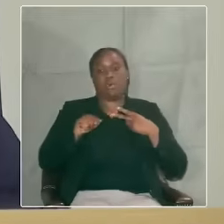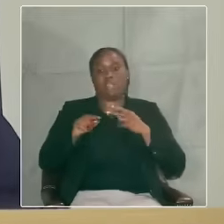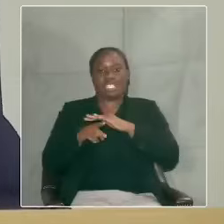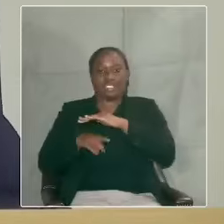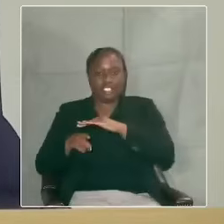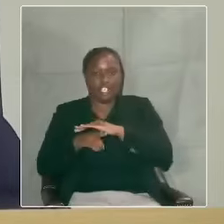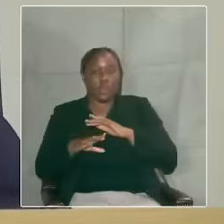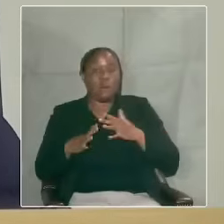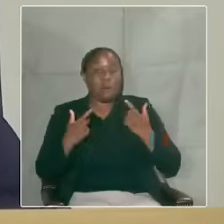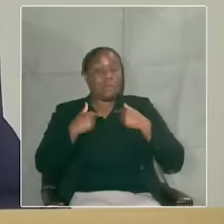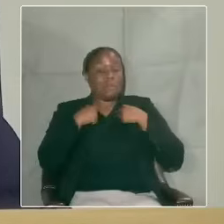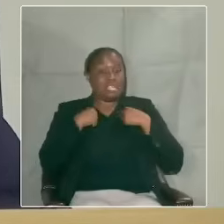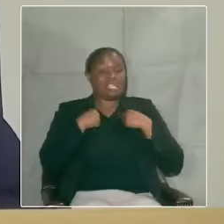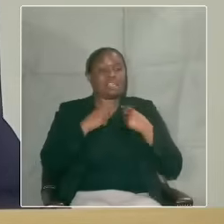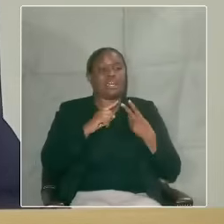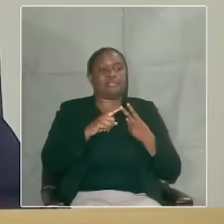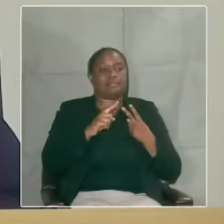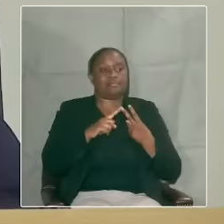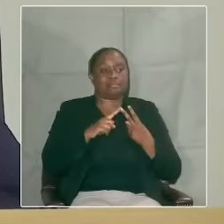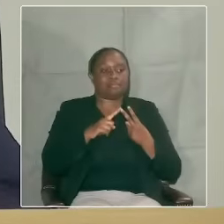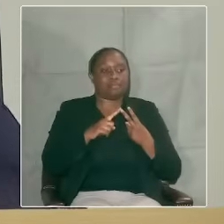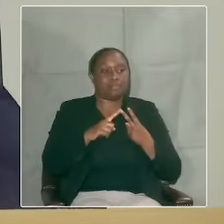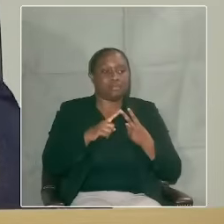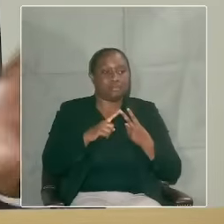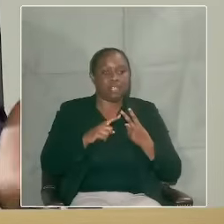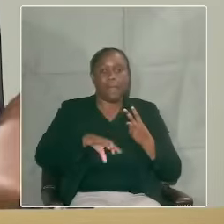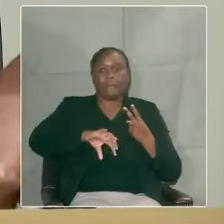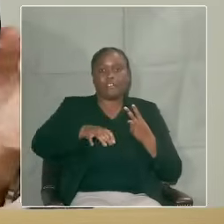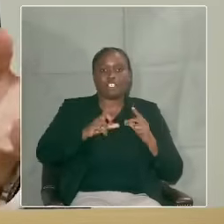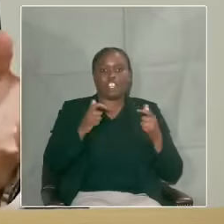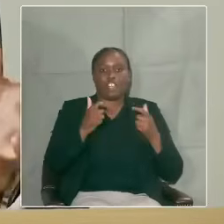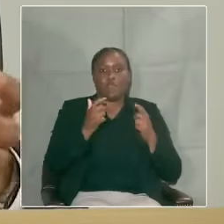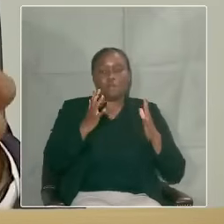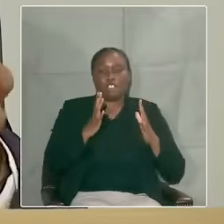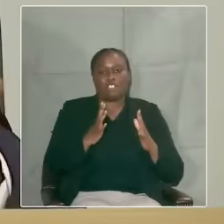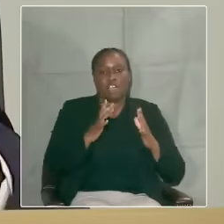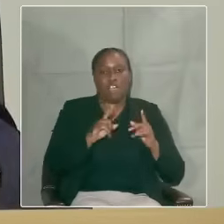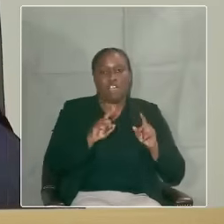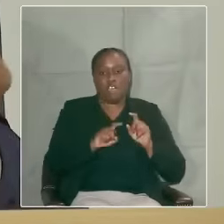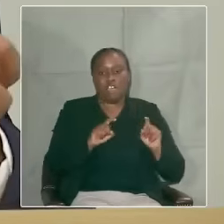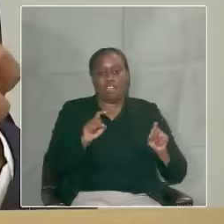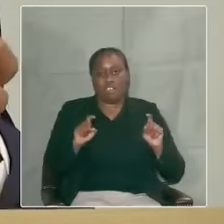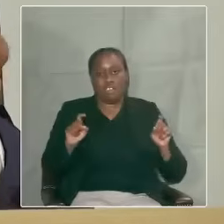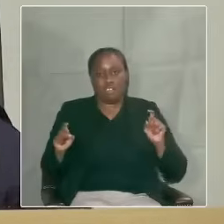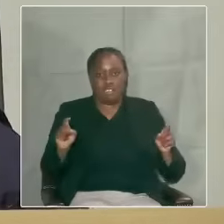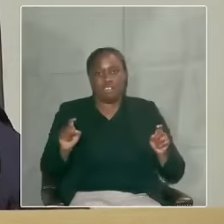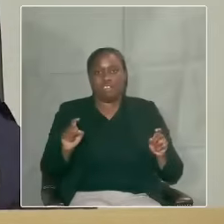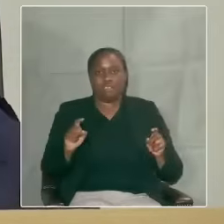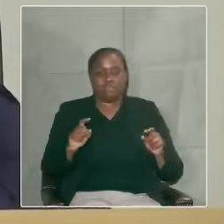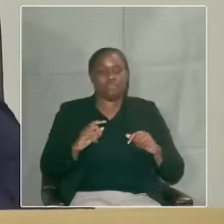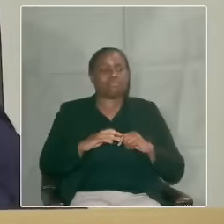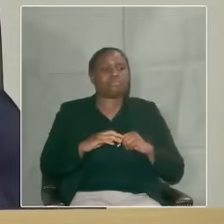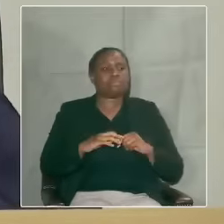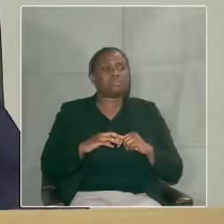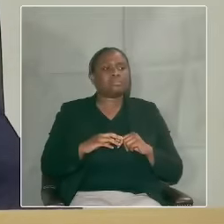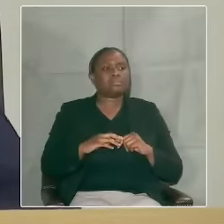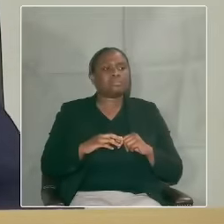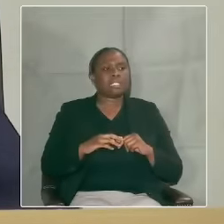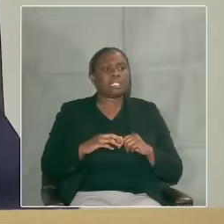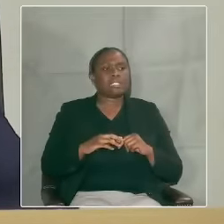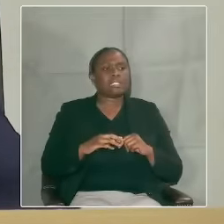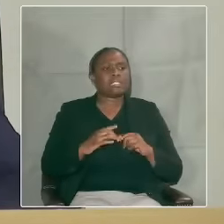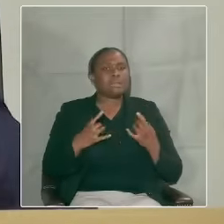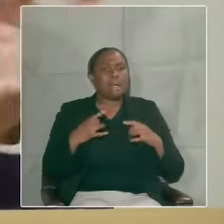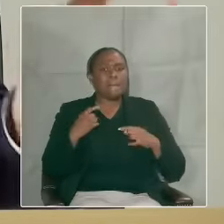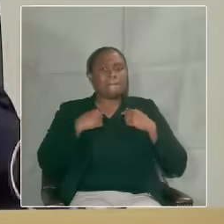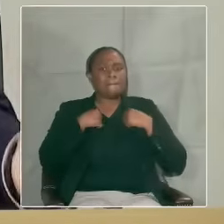or between myself and the provincial commissioners. Actually, sometimes I only sign that